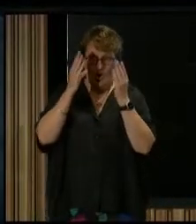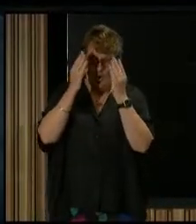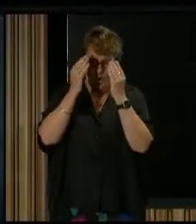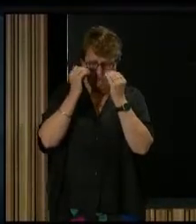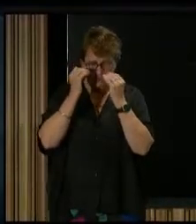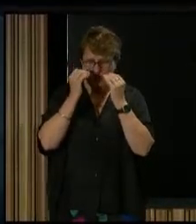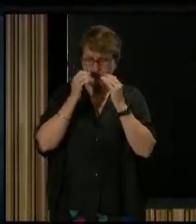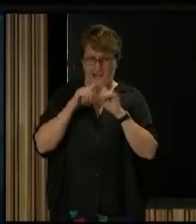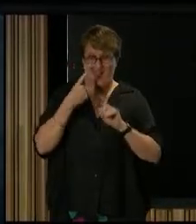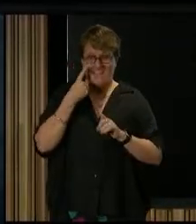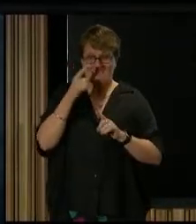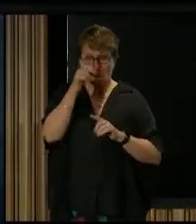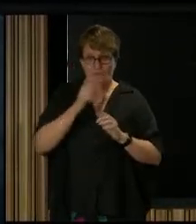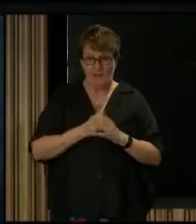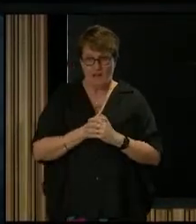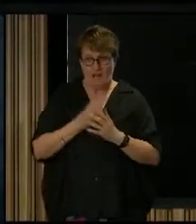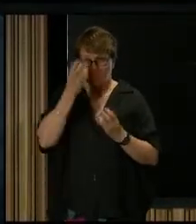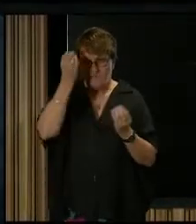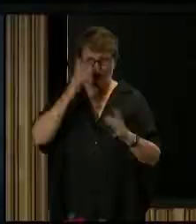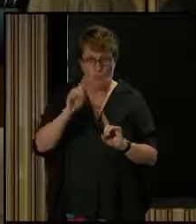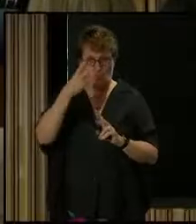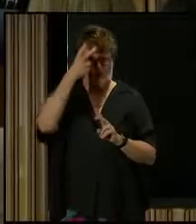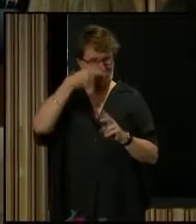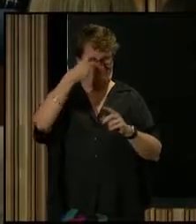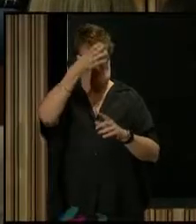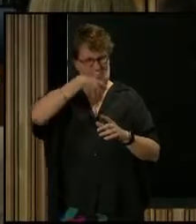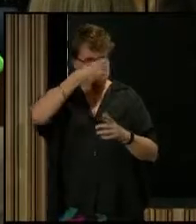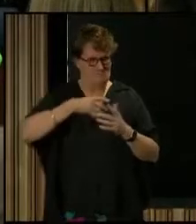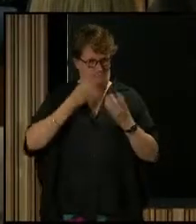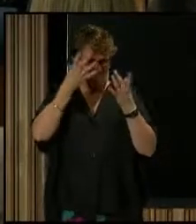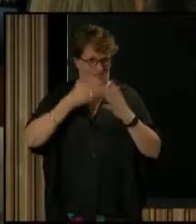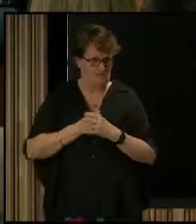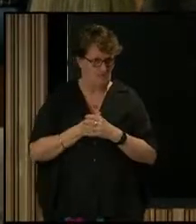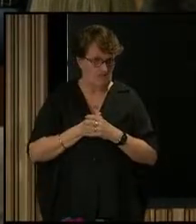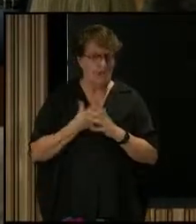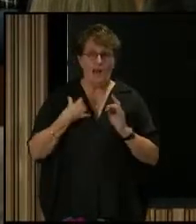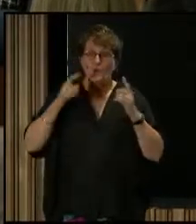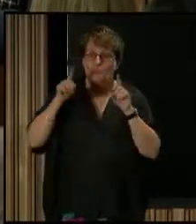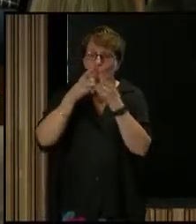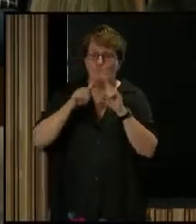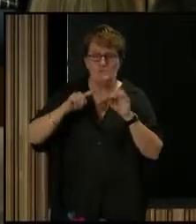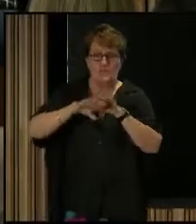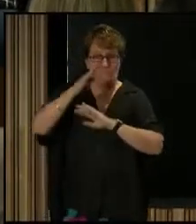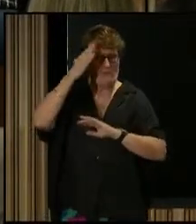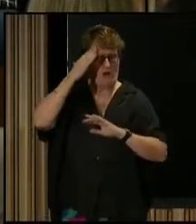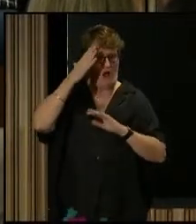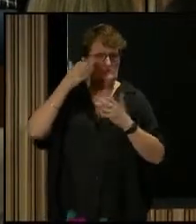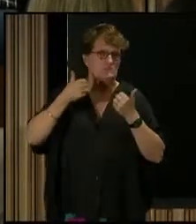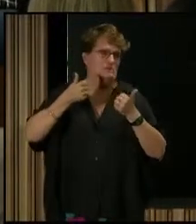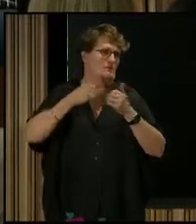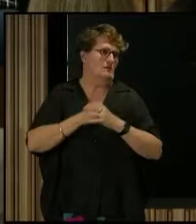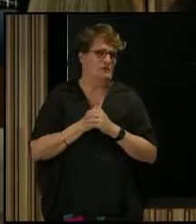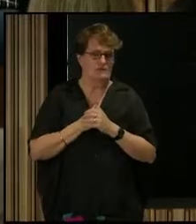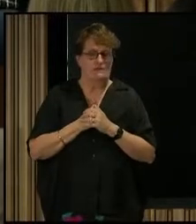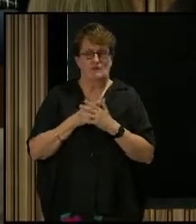what you look like. But when in my brain, yeah, I'm so glad I opened them again. Beautiful. But music is the